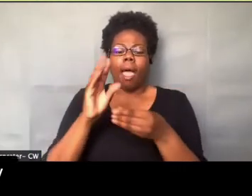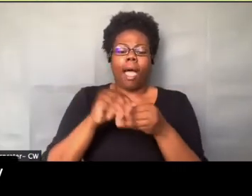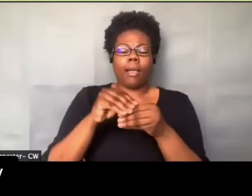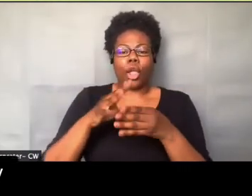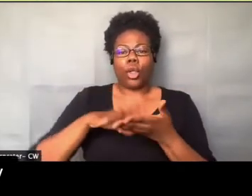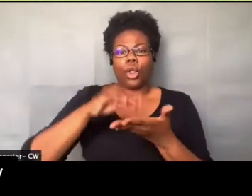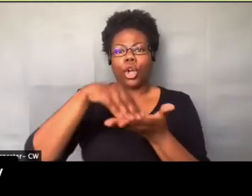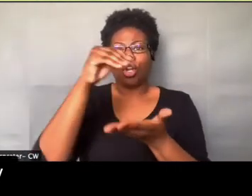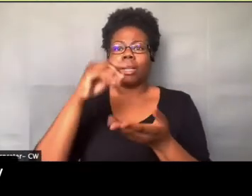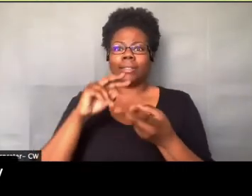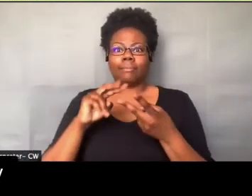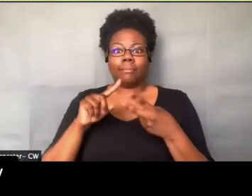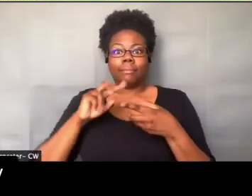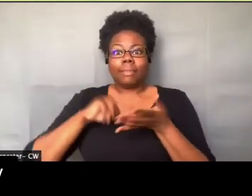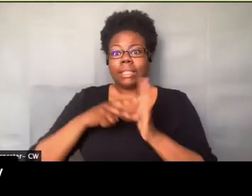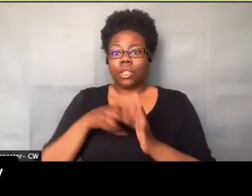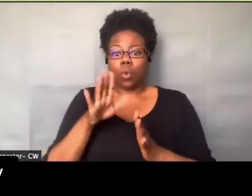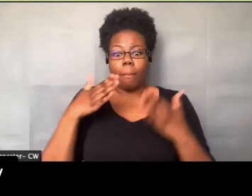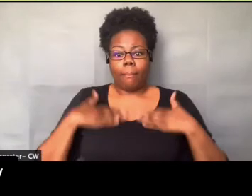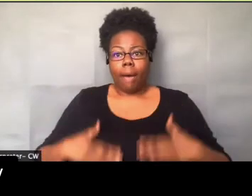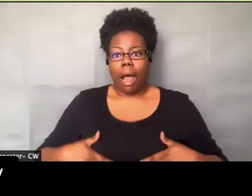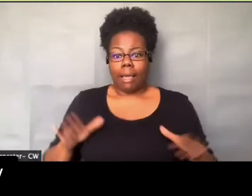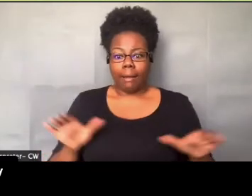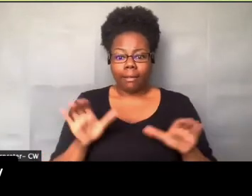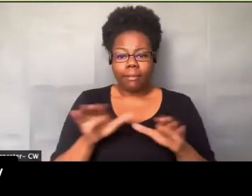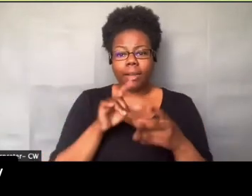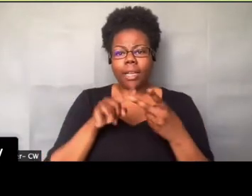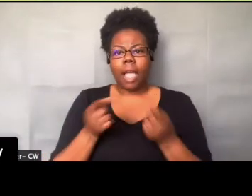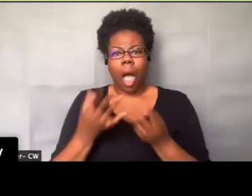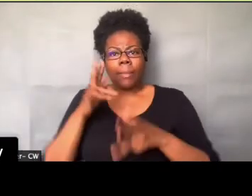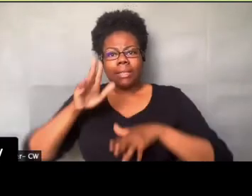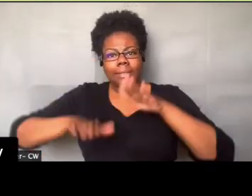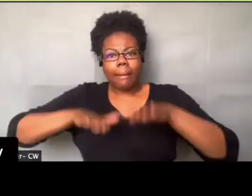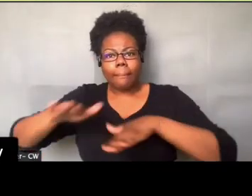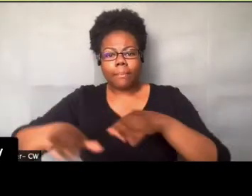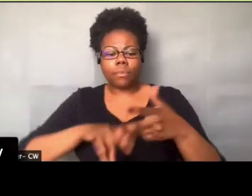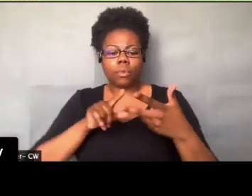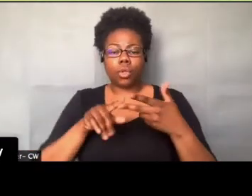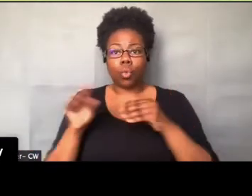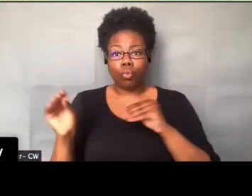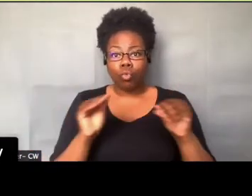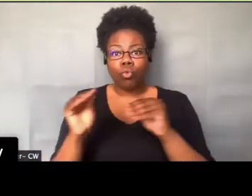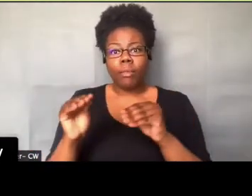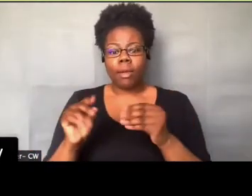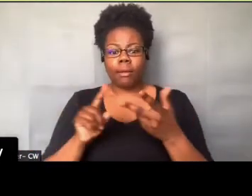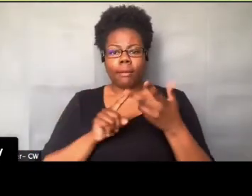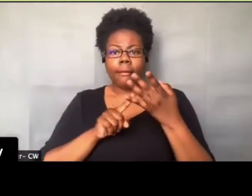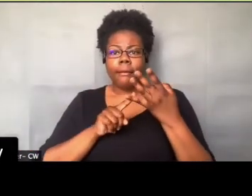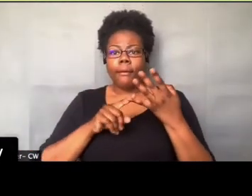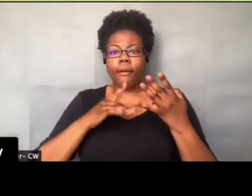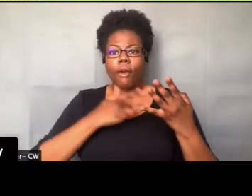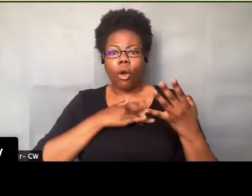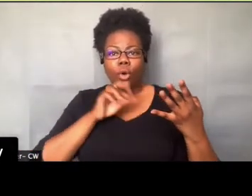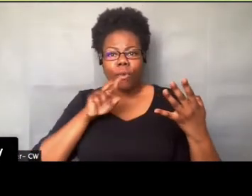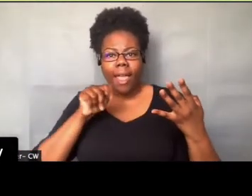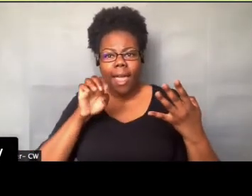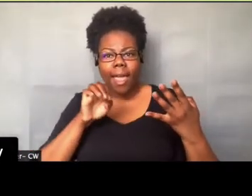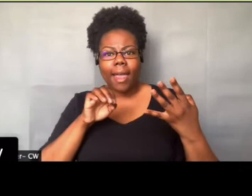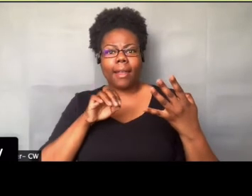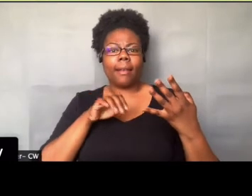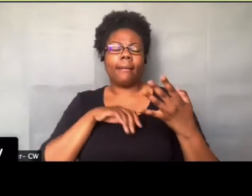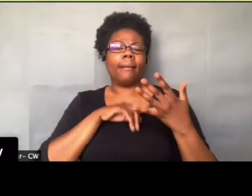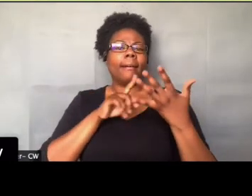you take, your movement, your heart rate if it's getting high, how often you engage in